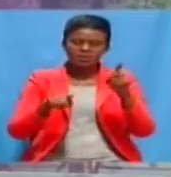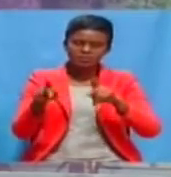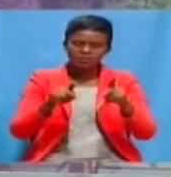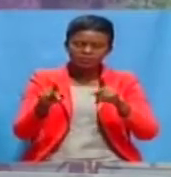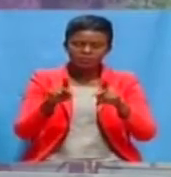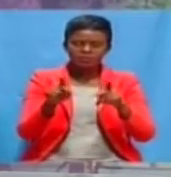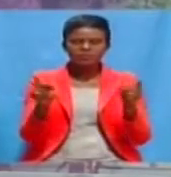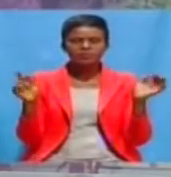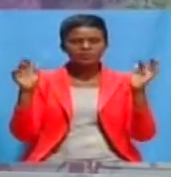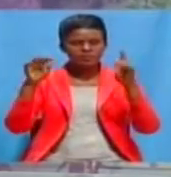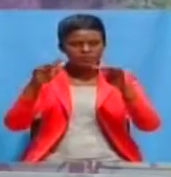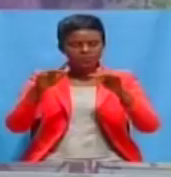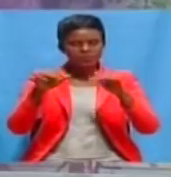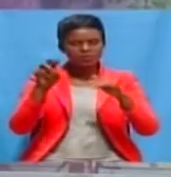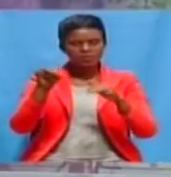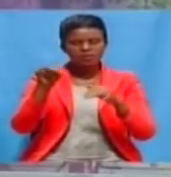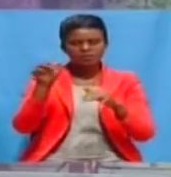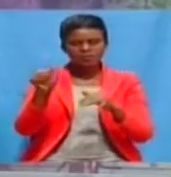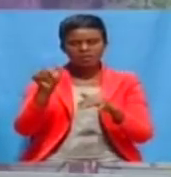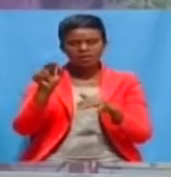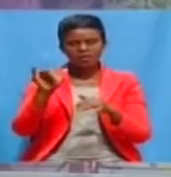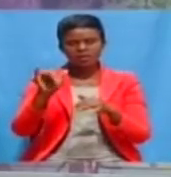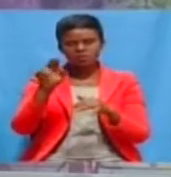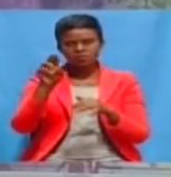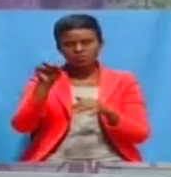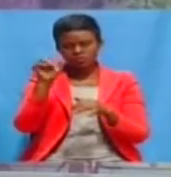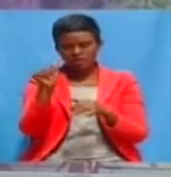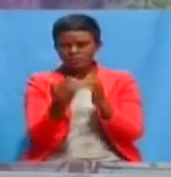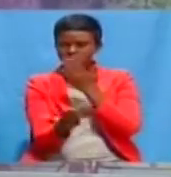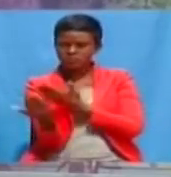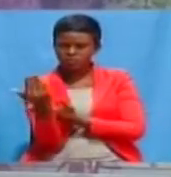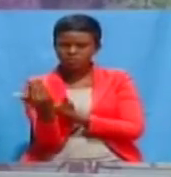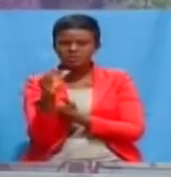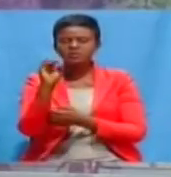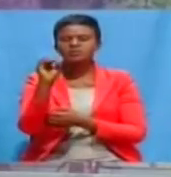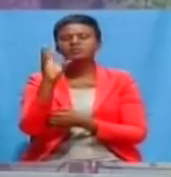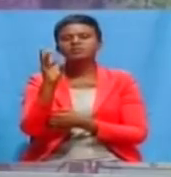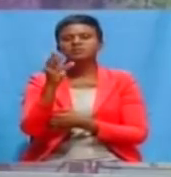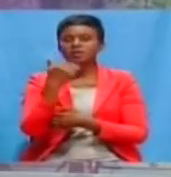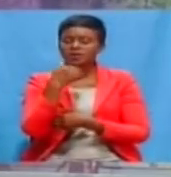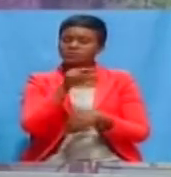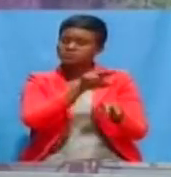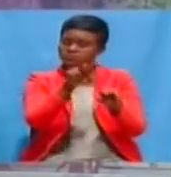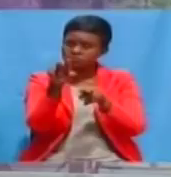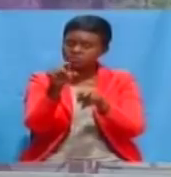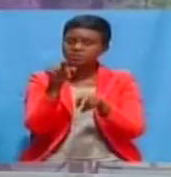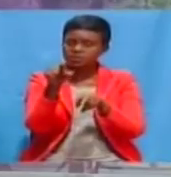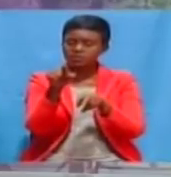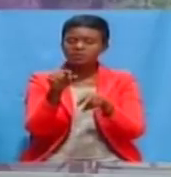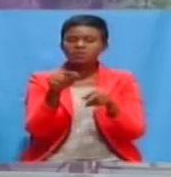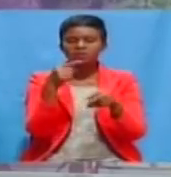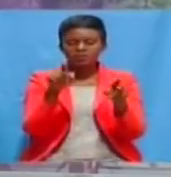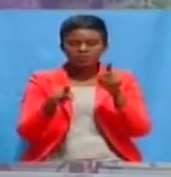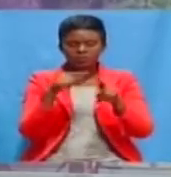in the town gathered at the Mayuma as early as 06 hours this morning to have a glimpse of the peddlers who